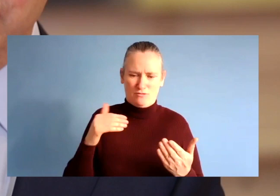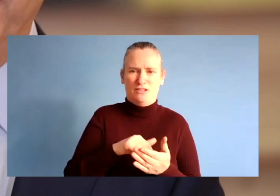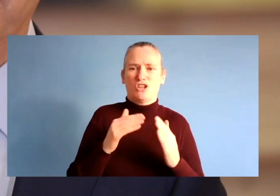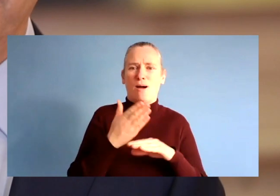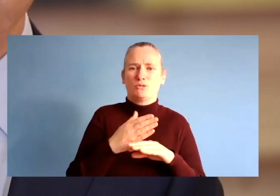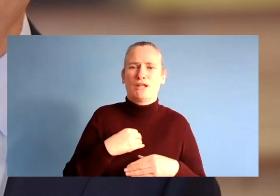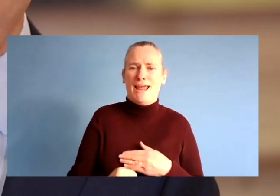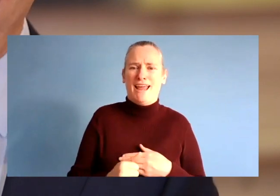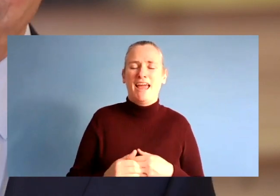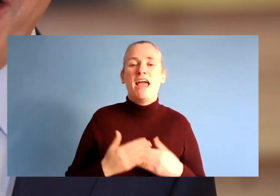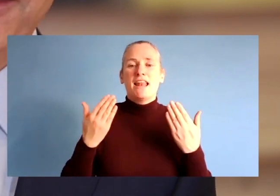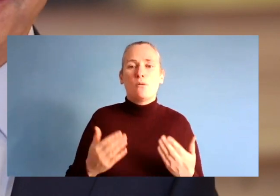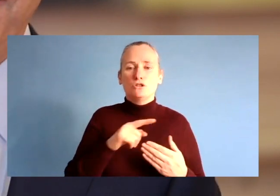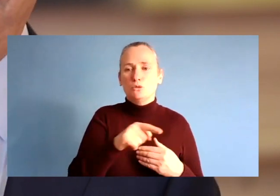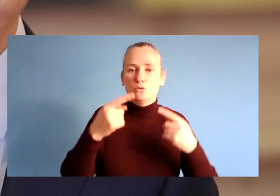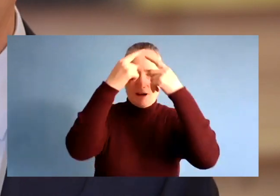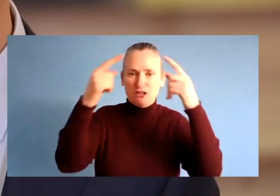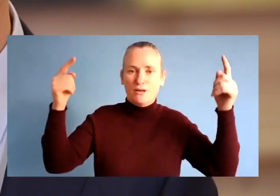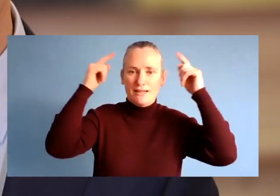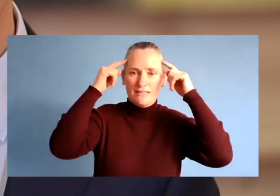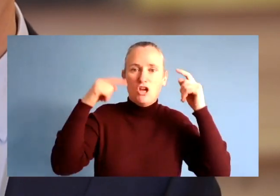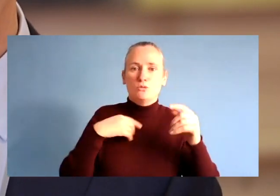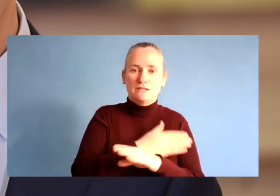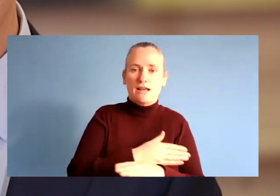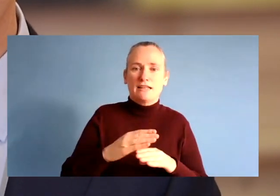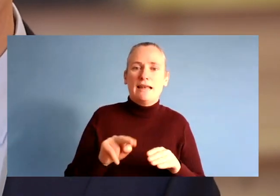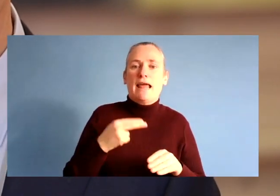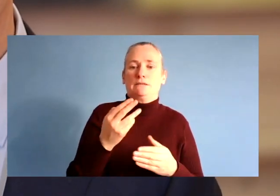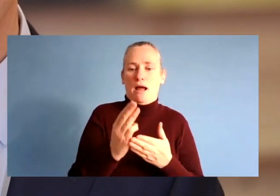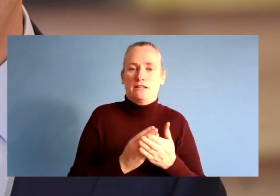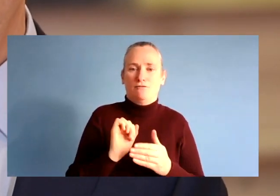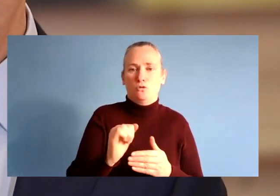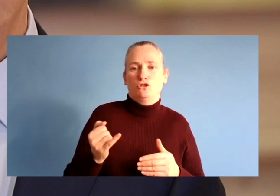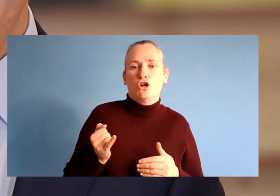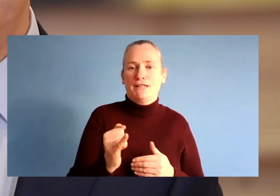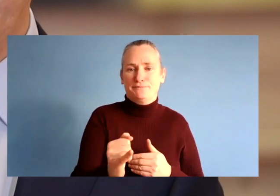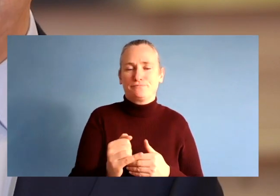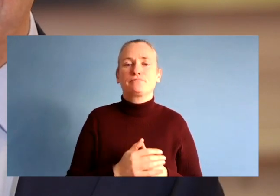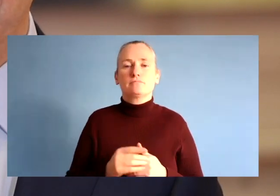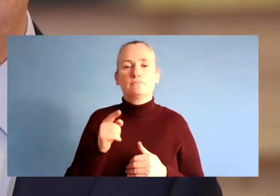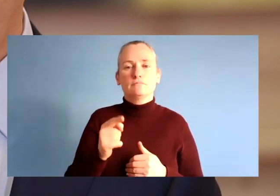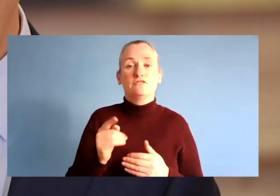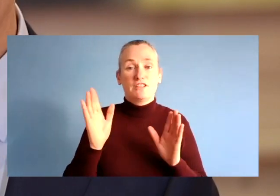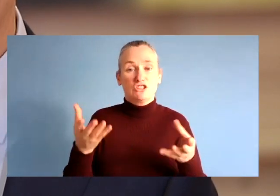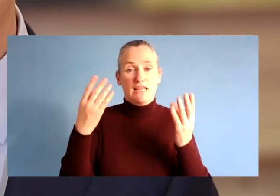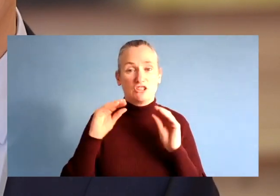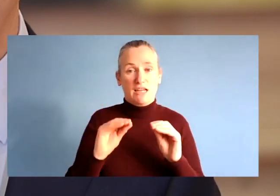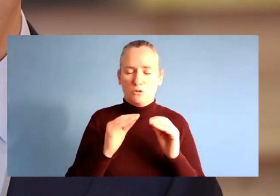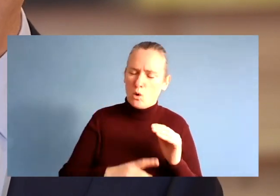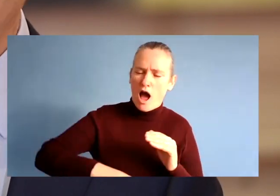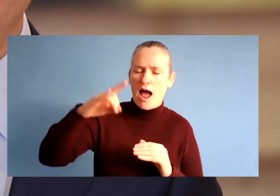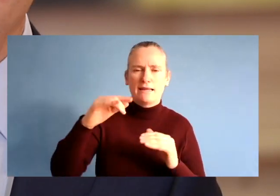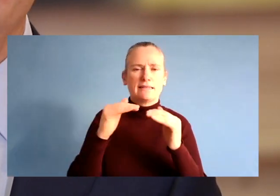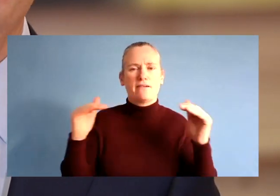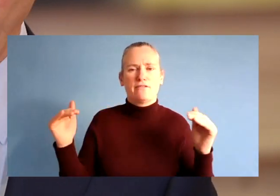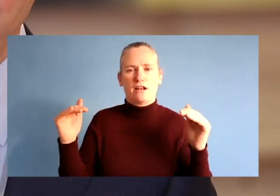you graduate, you are embarking on the next phase of your journeys. You have been educated to the highest level